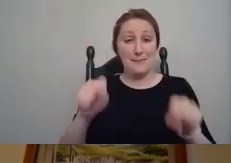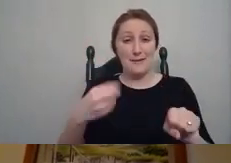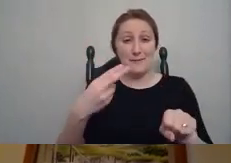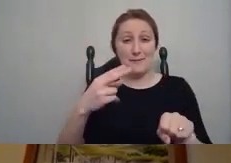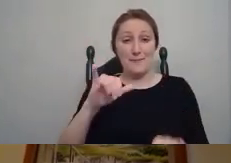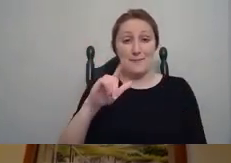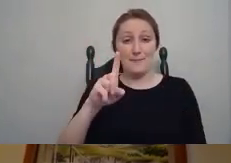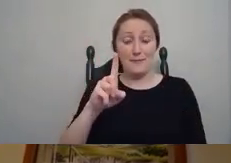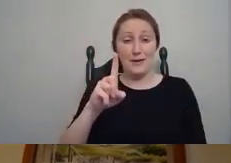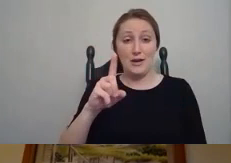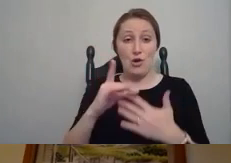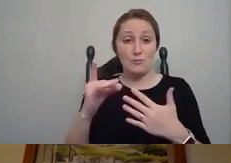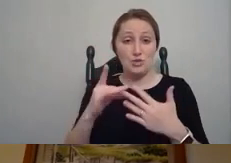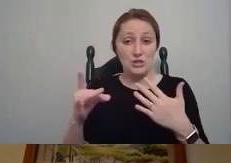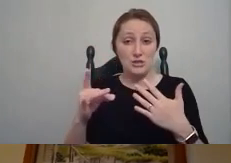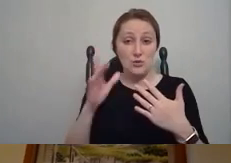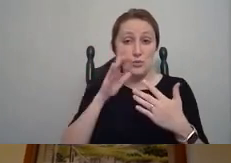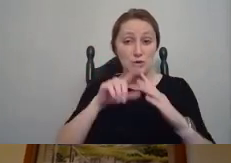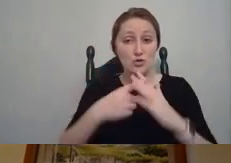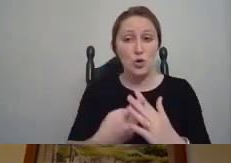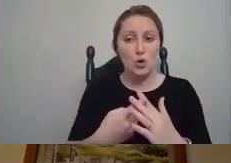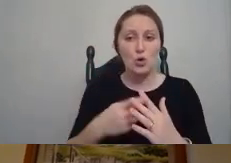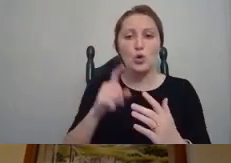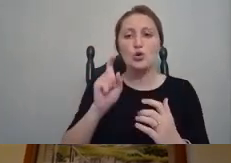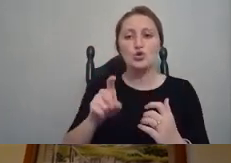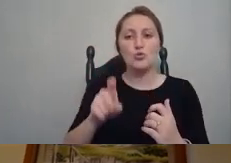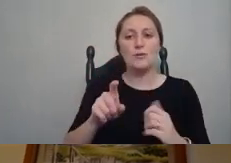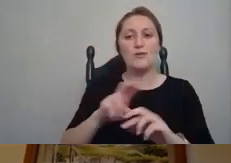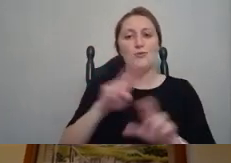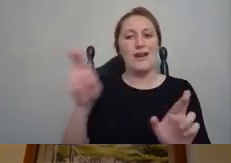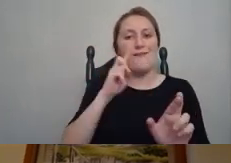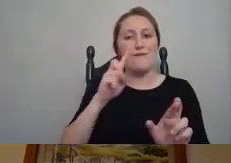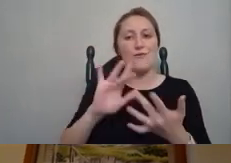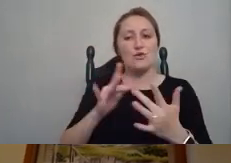restored? Or should we gear for virtual for the entire semester?